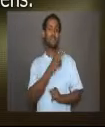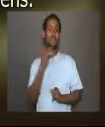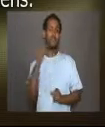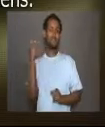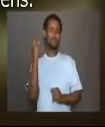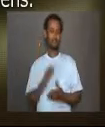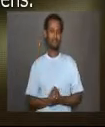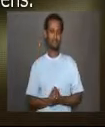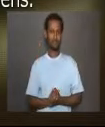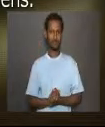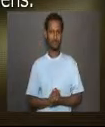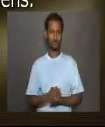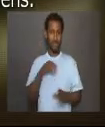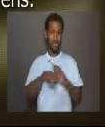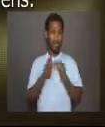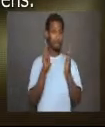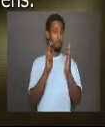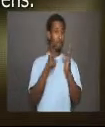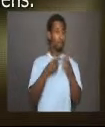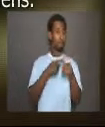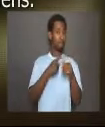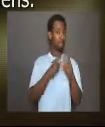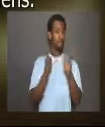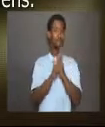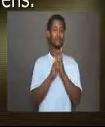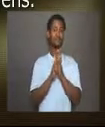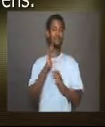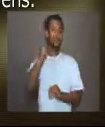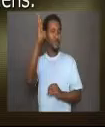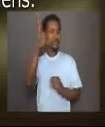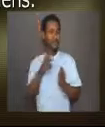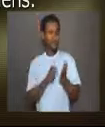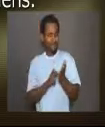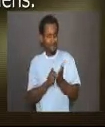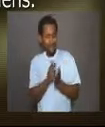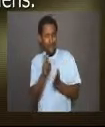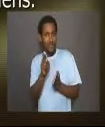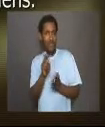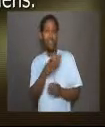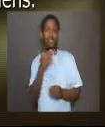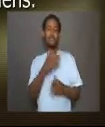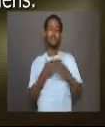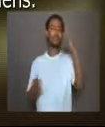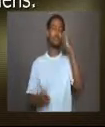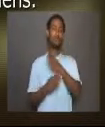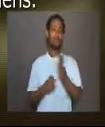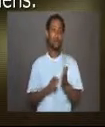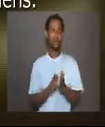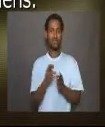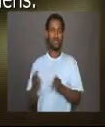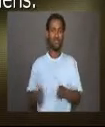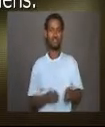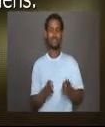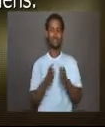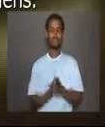our first unit, we will study democracy and building a democratic system. You